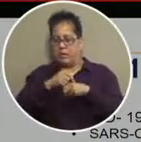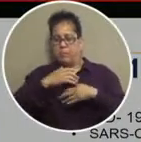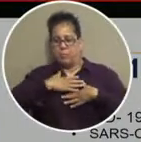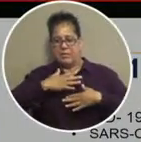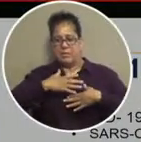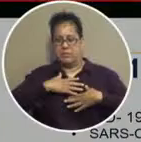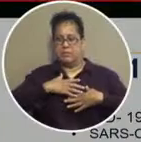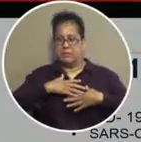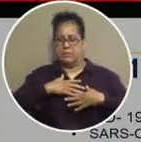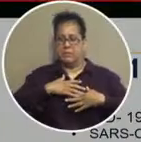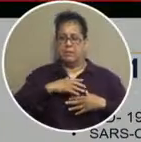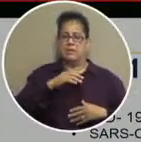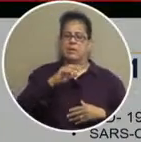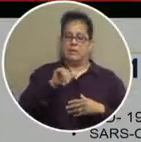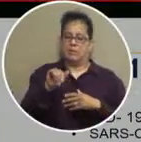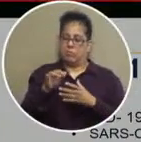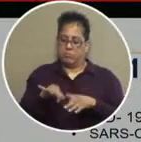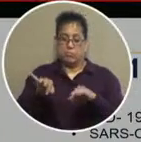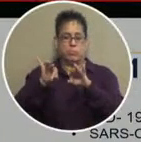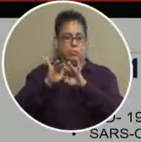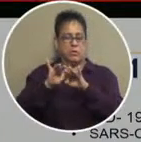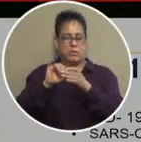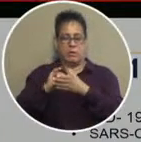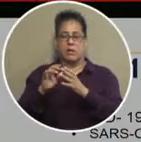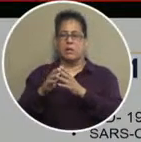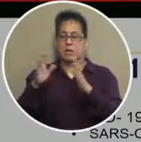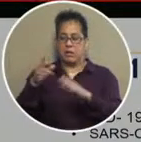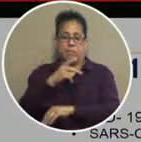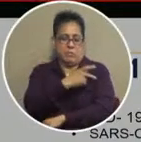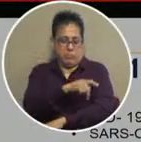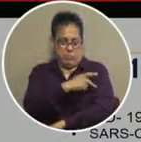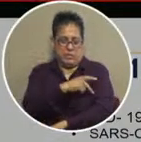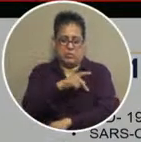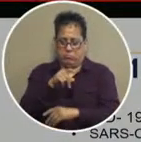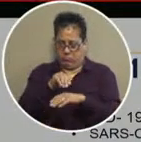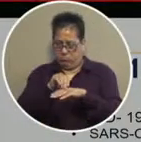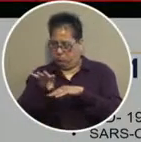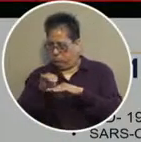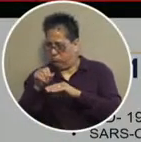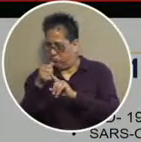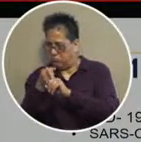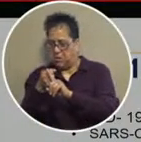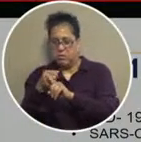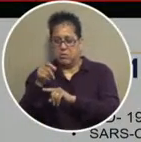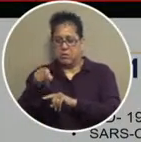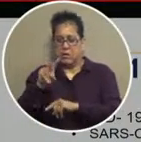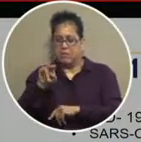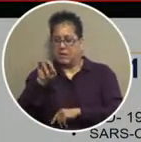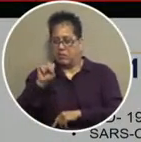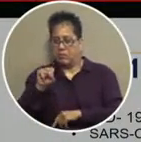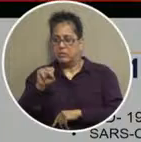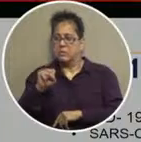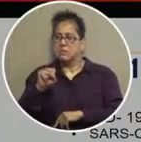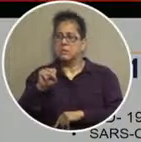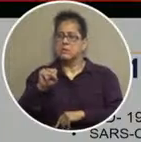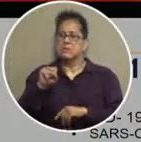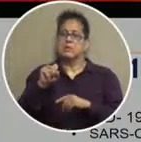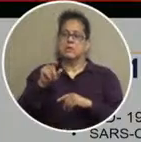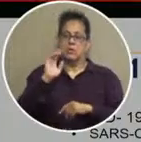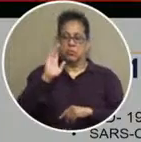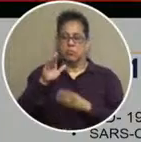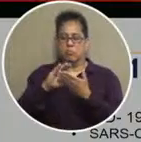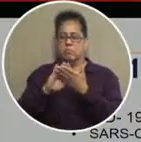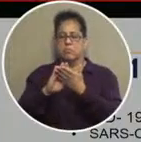was of particular importance that a lot of the patients that were affected by this virus would develop